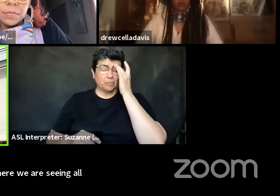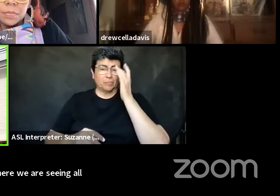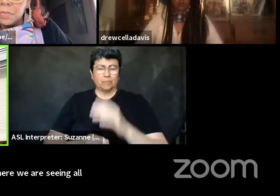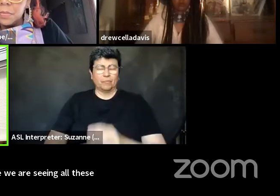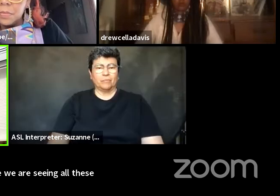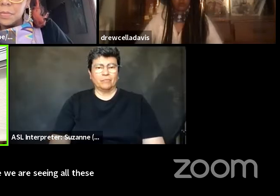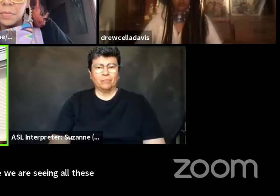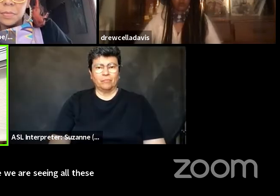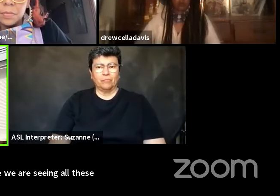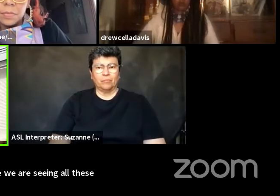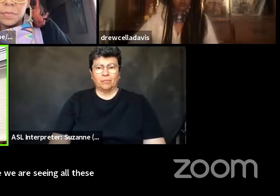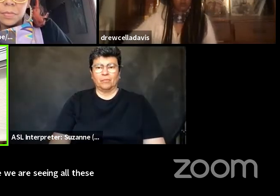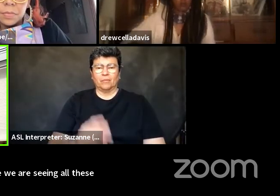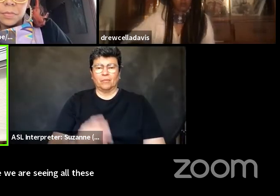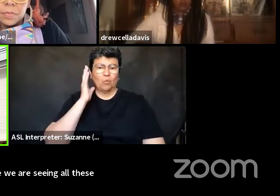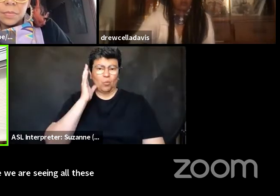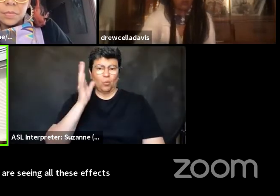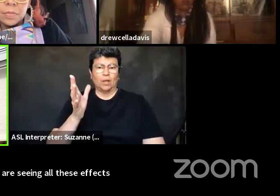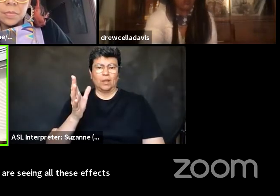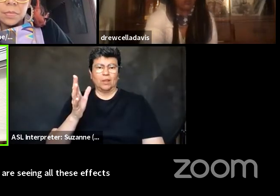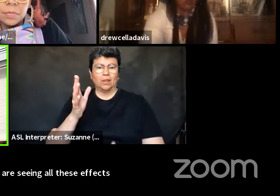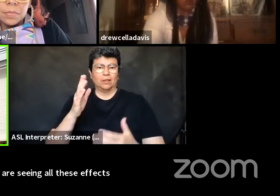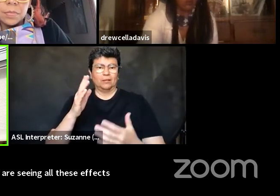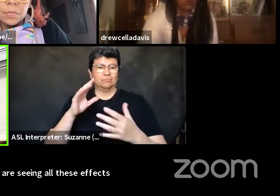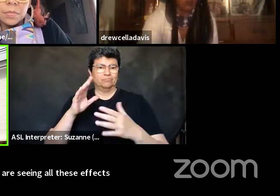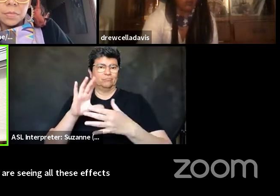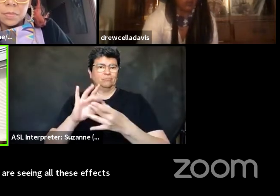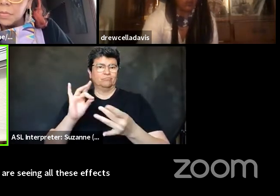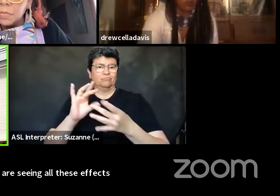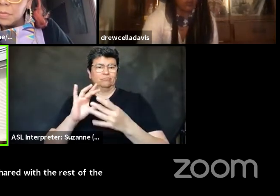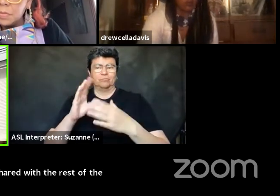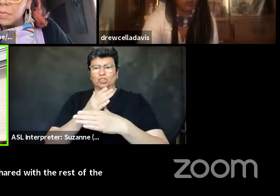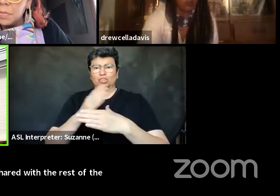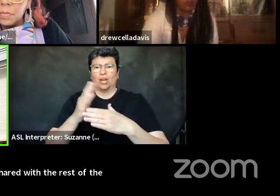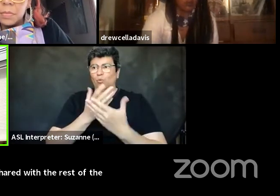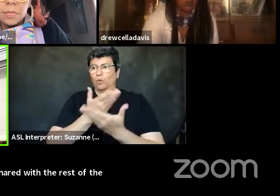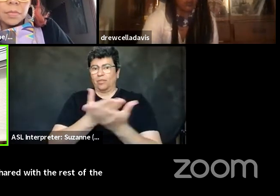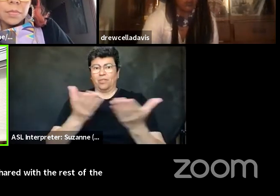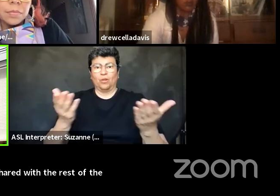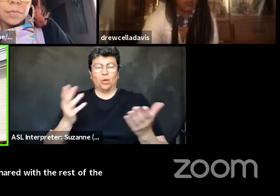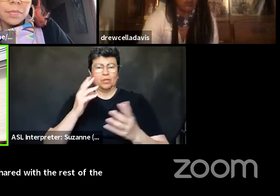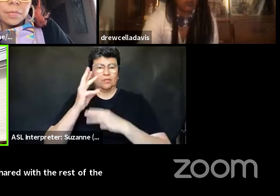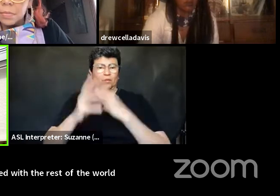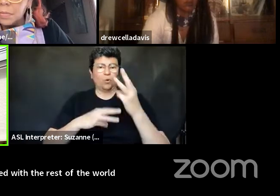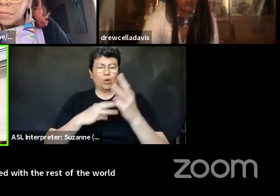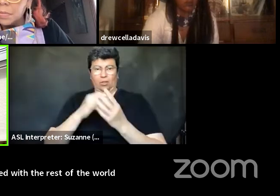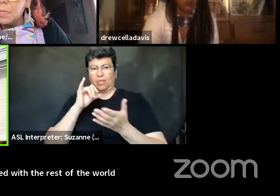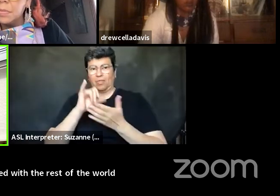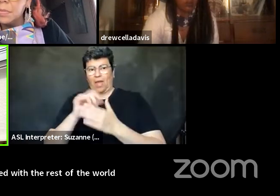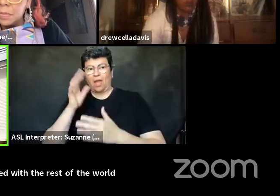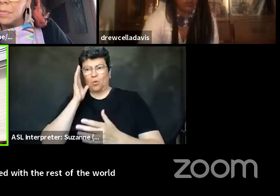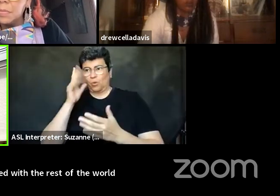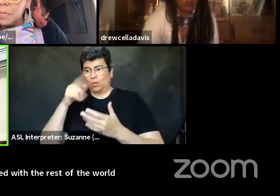that are going to be shared with the rest of the world. You know, it's a harbinger of what's to come.